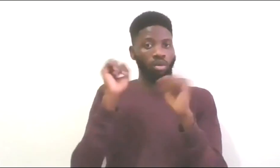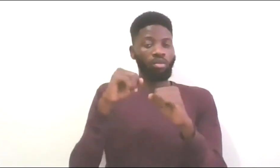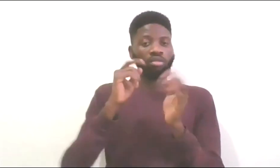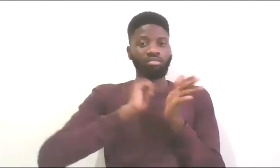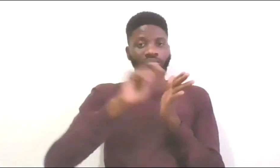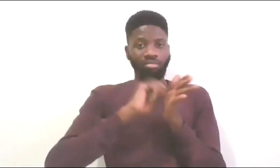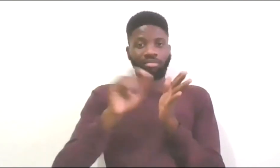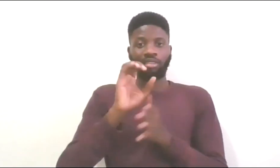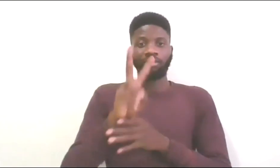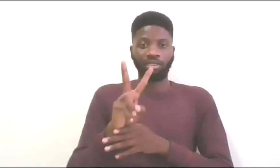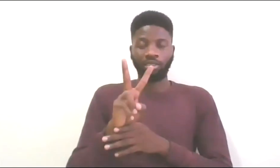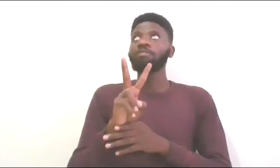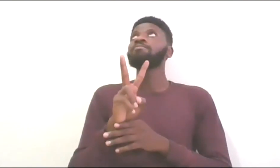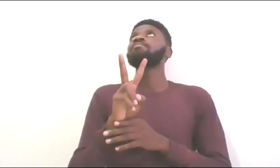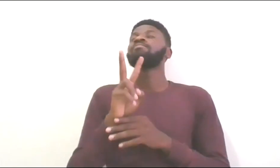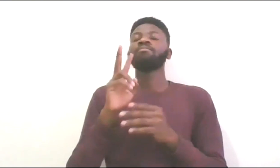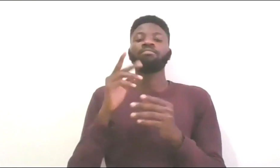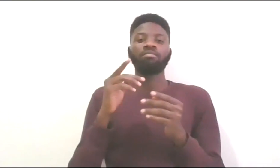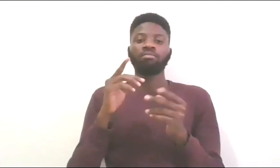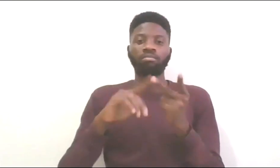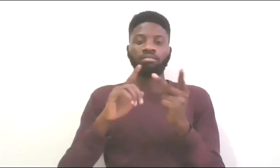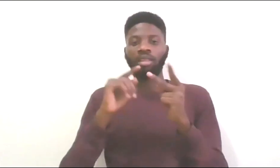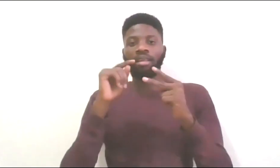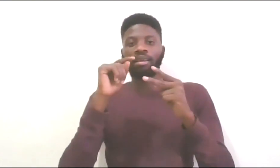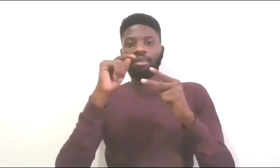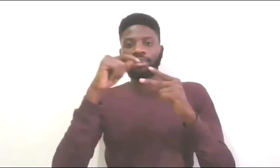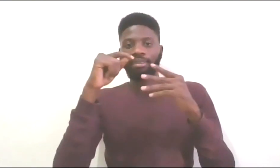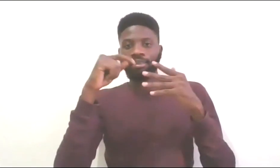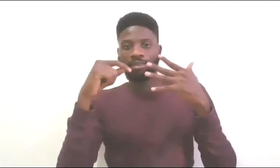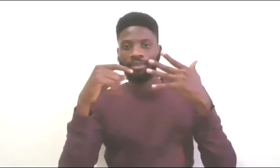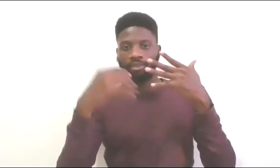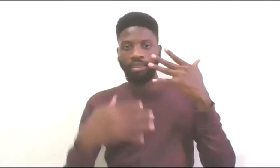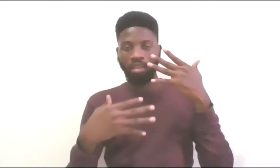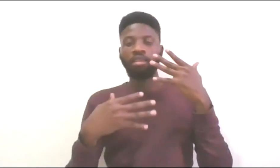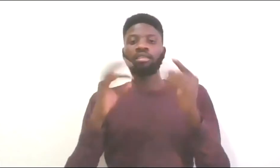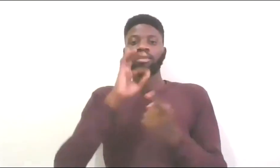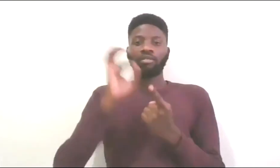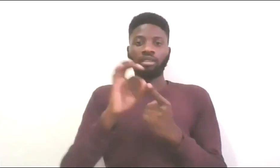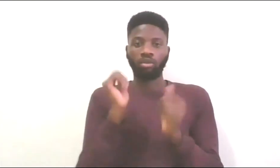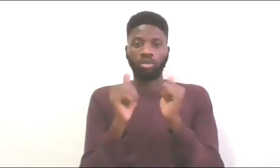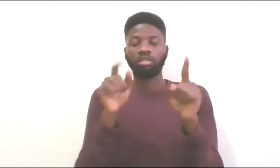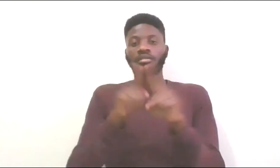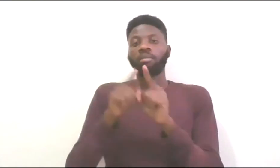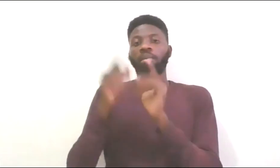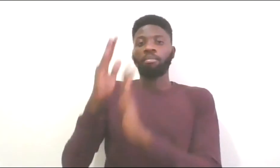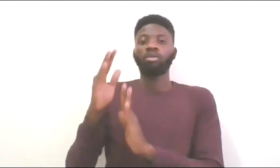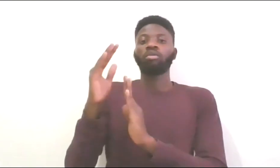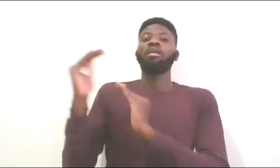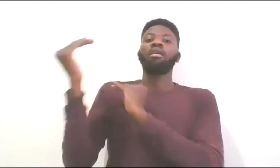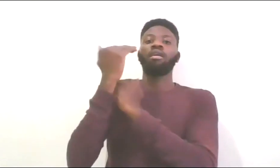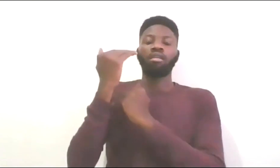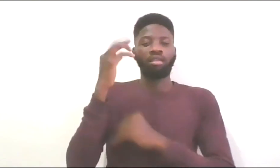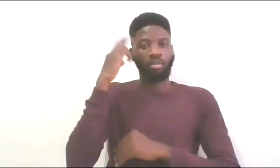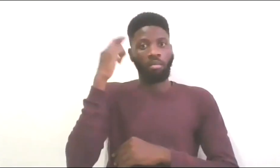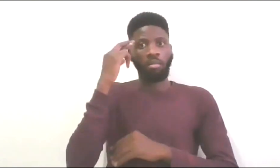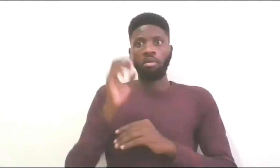wrong, and Yes. the specific details. Mhm. And I remember somebody asking whether it's okay